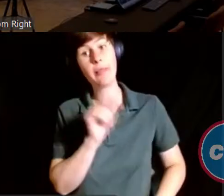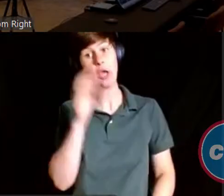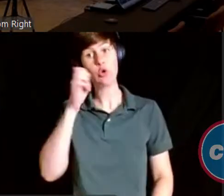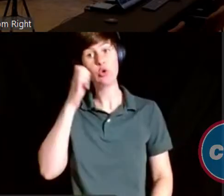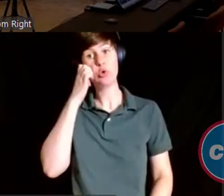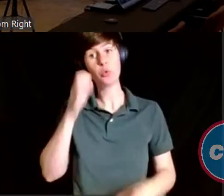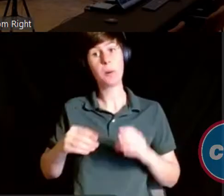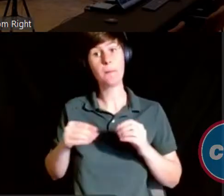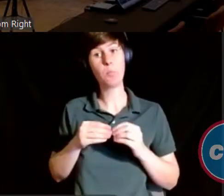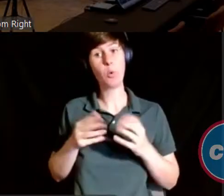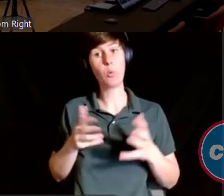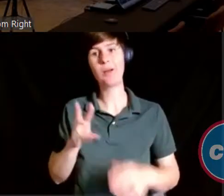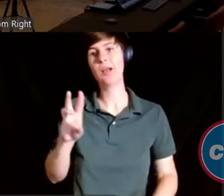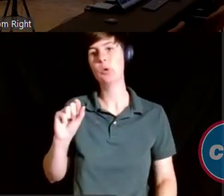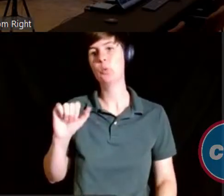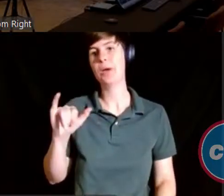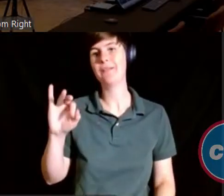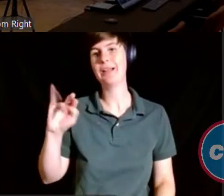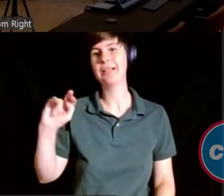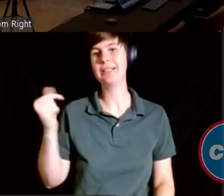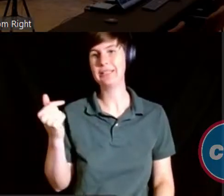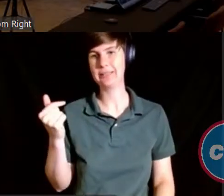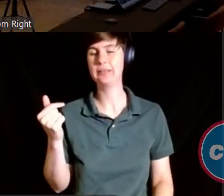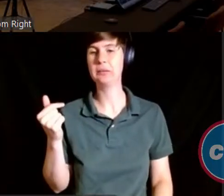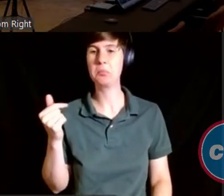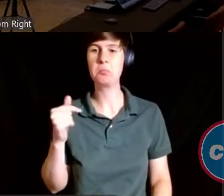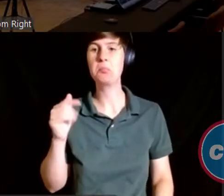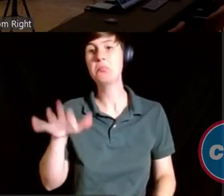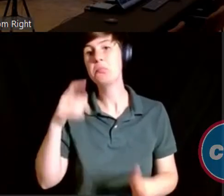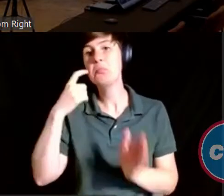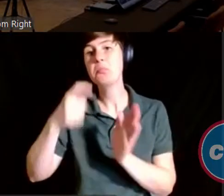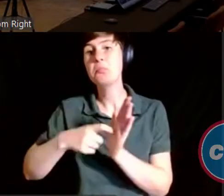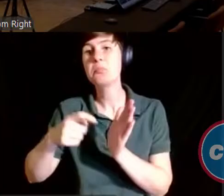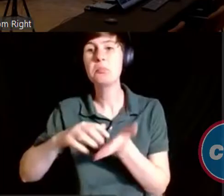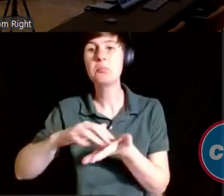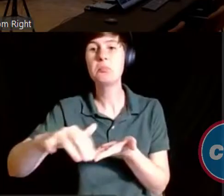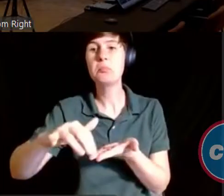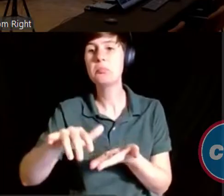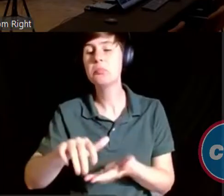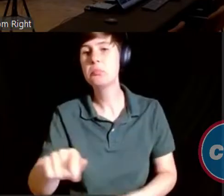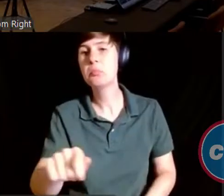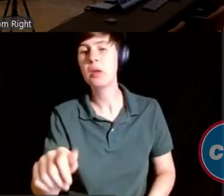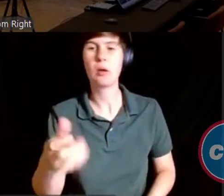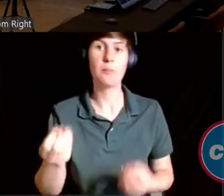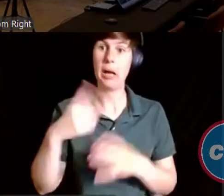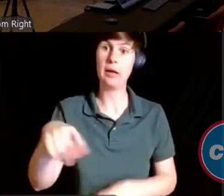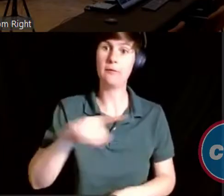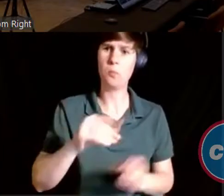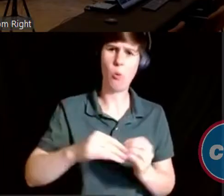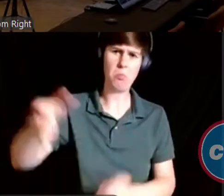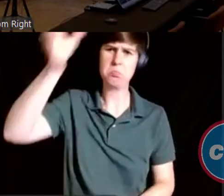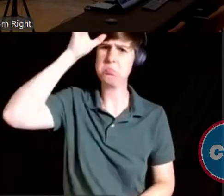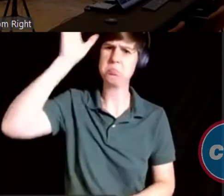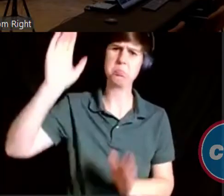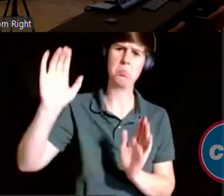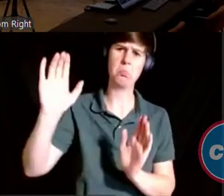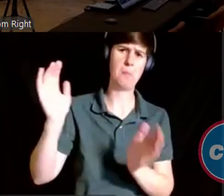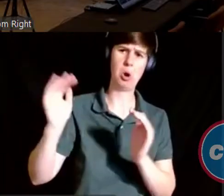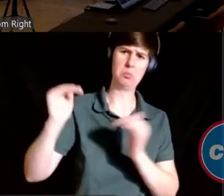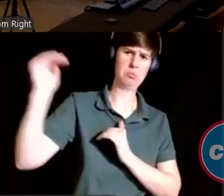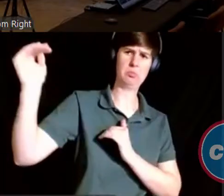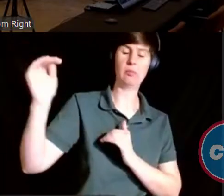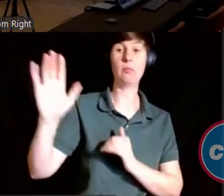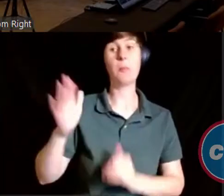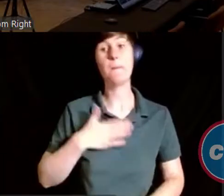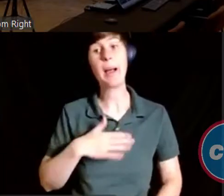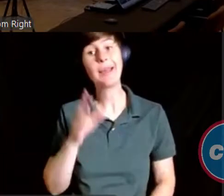the wayfinding, like the tactile directional indicators, and please, many of you probably know way more than I do on this, but just based on my experience and webinars